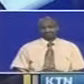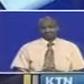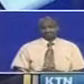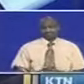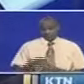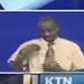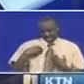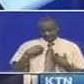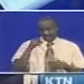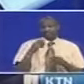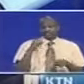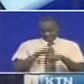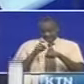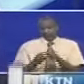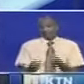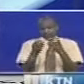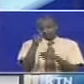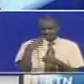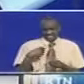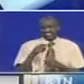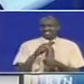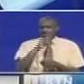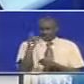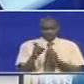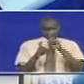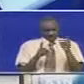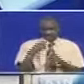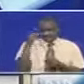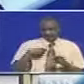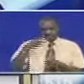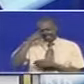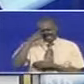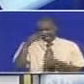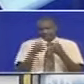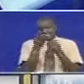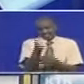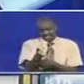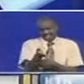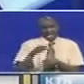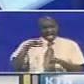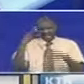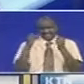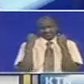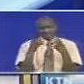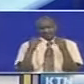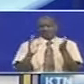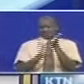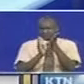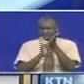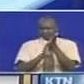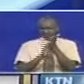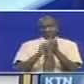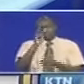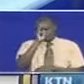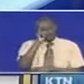And the capture of those explosives has raised new questions about terror activities in the country. Many analysts commend the police for averting what would have